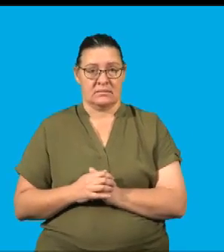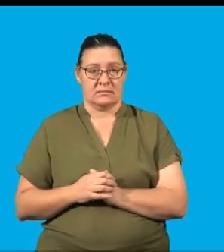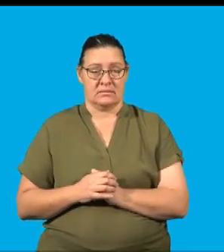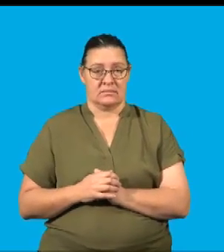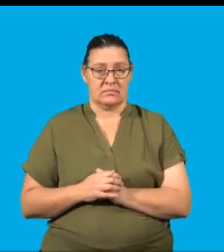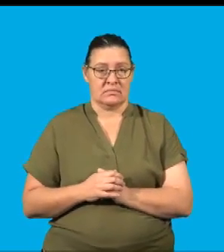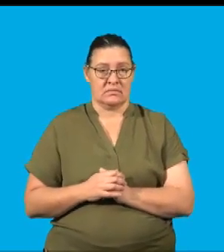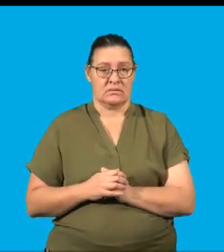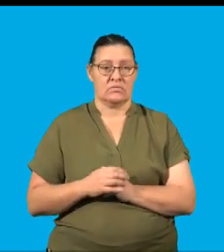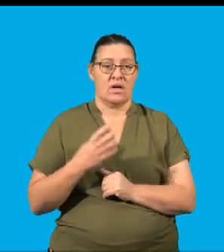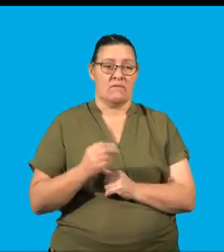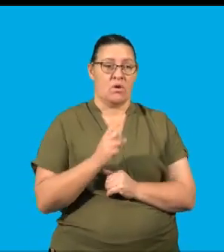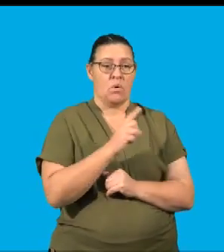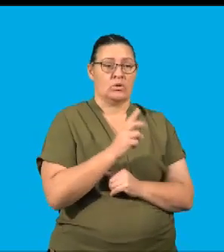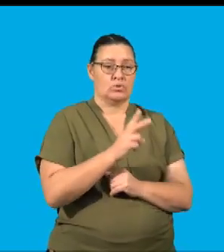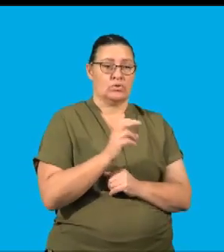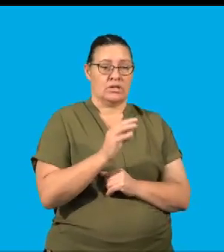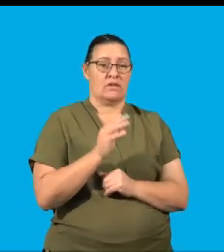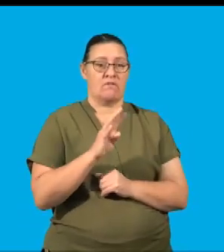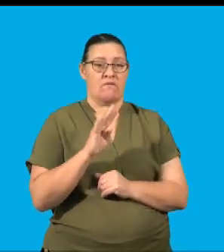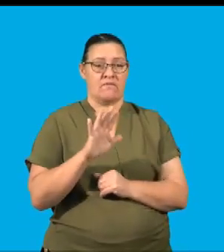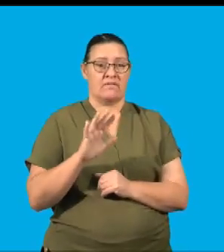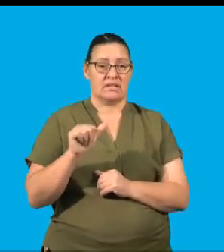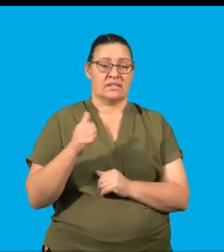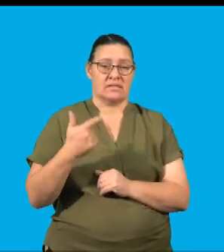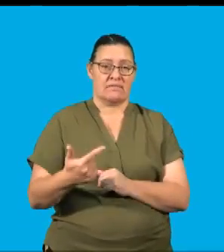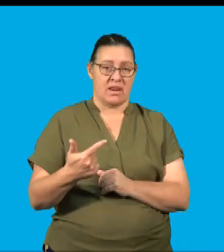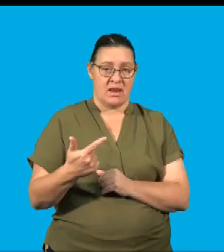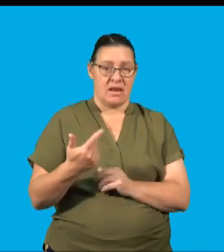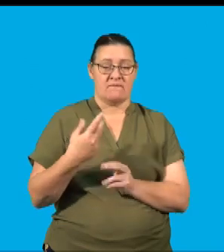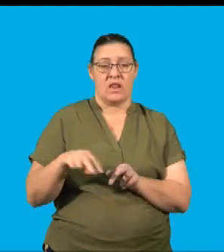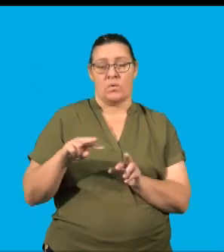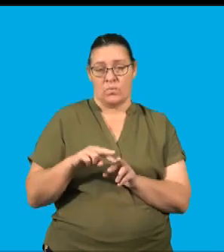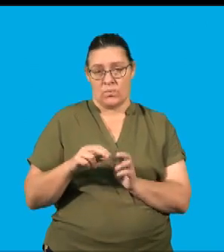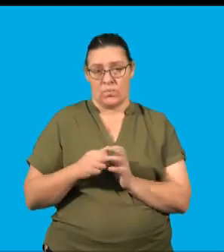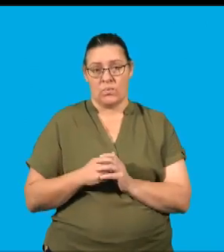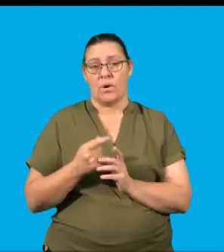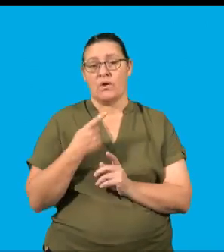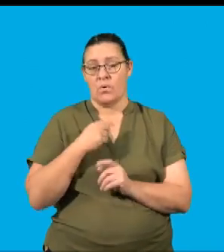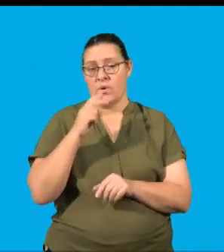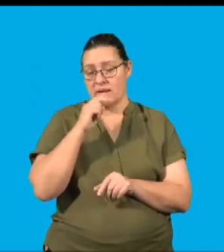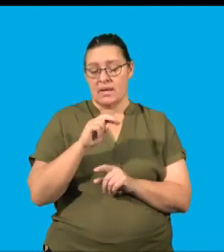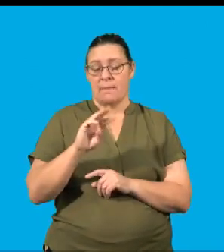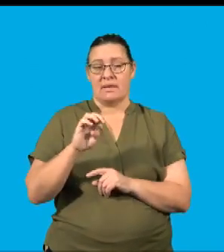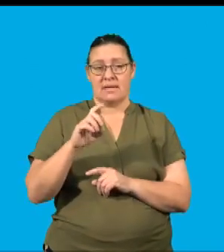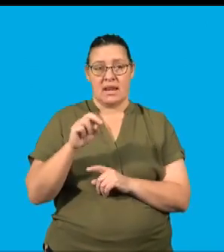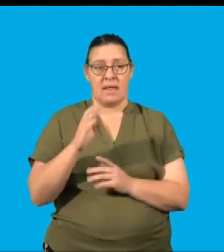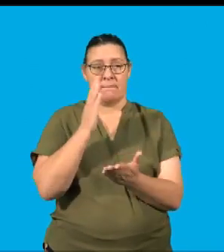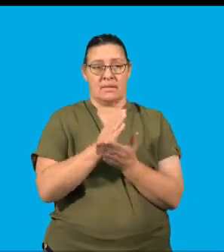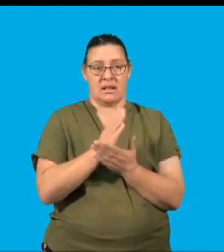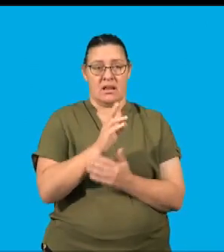4,603. So you've got 1, 2, 3, 4, 5, 6, 7 values, meaning that your median, it is this